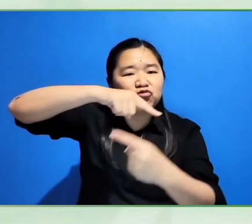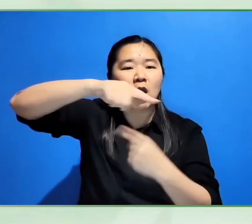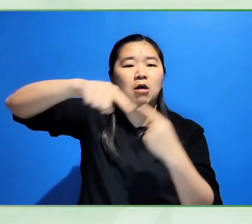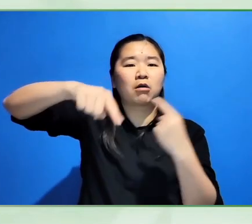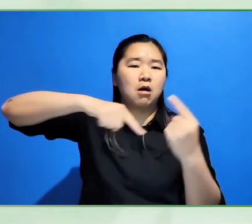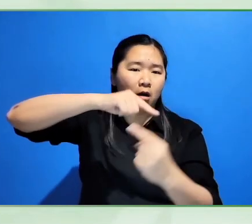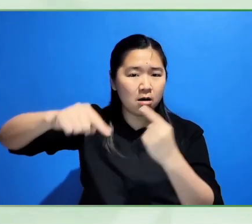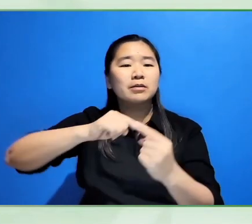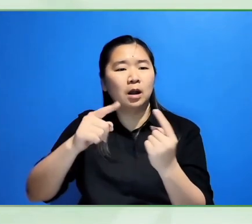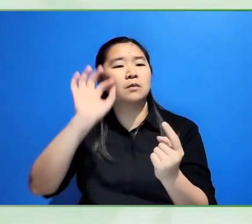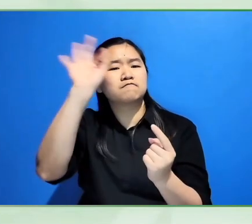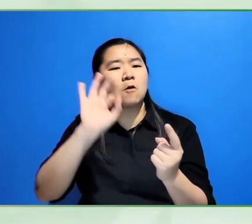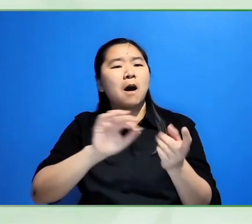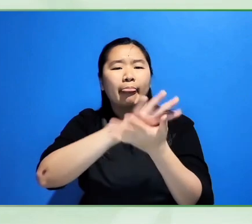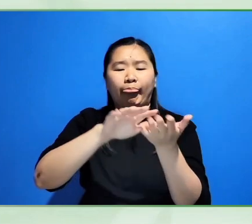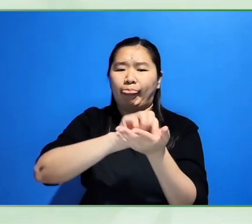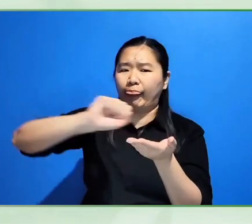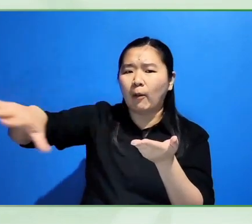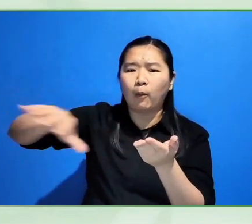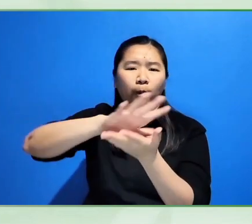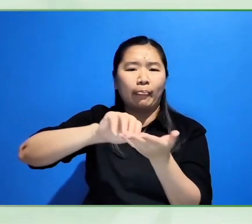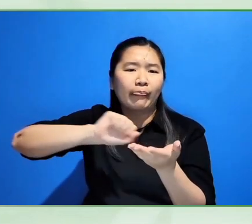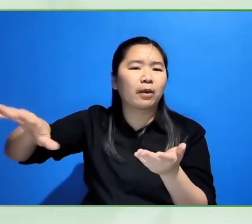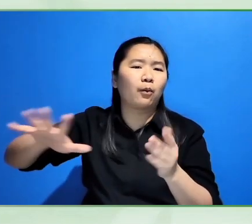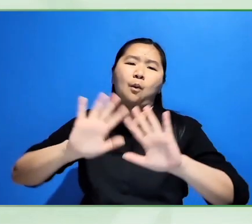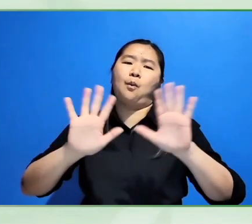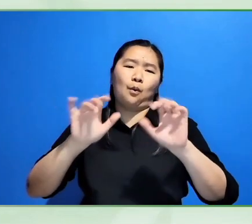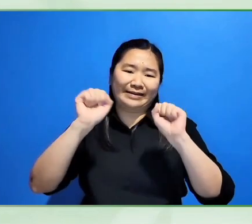them with additional equipment and make sure they're able to serve as